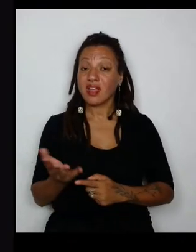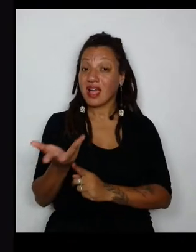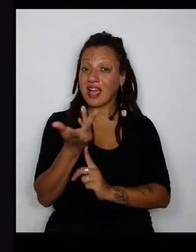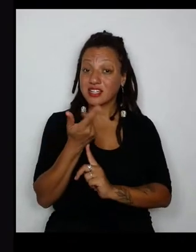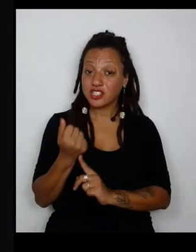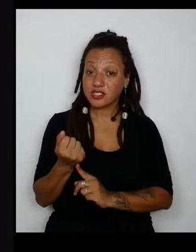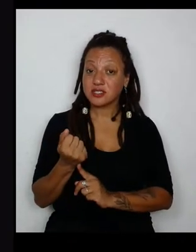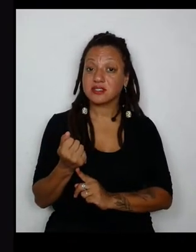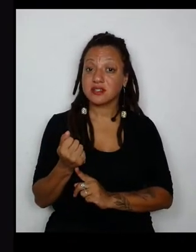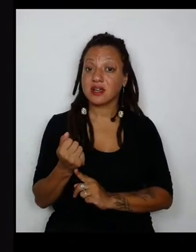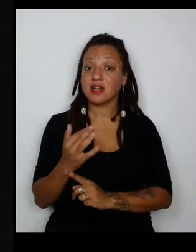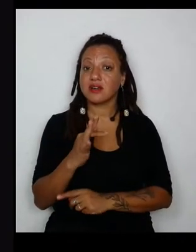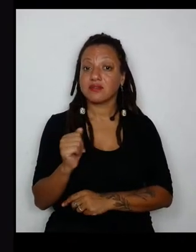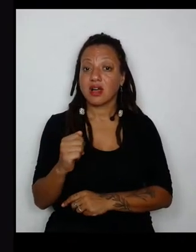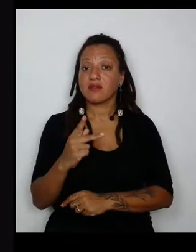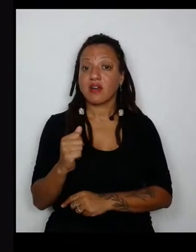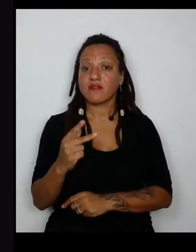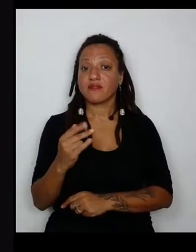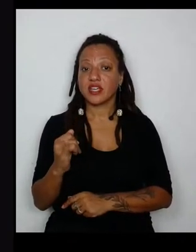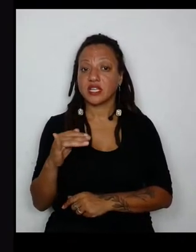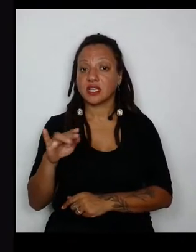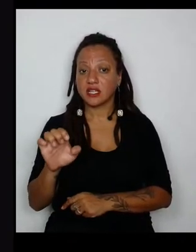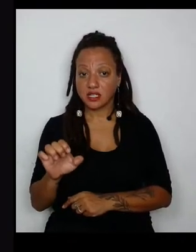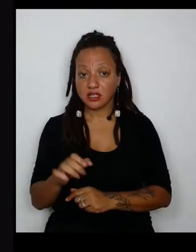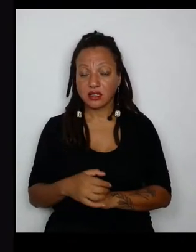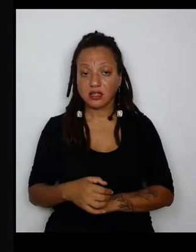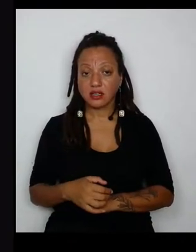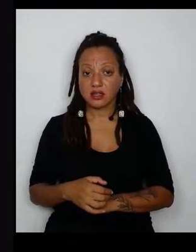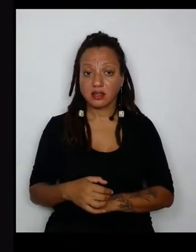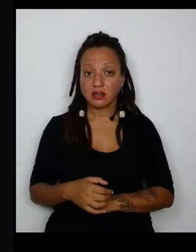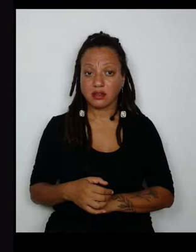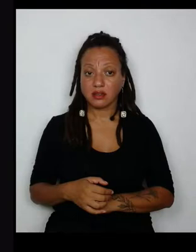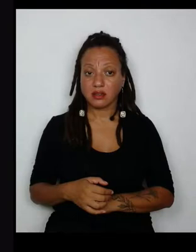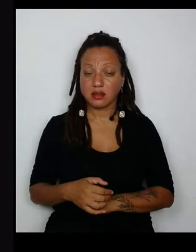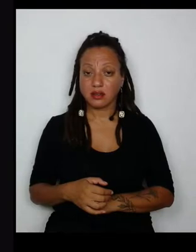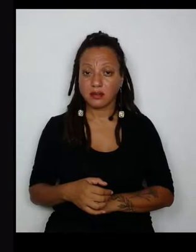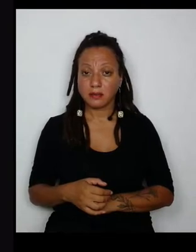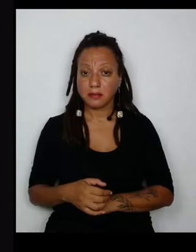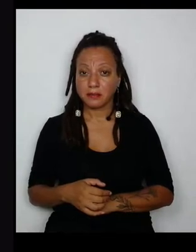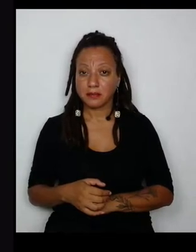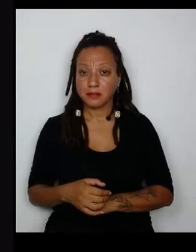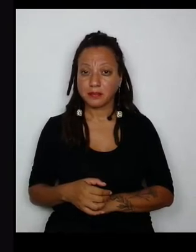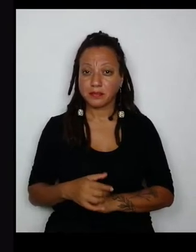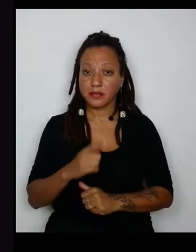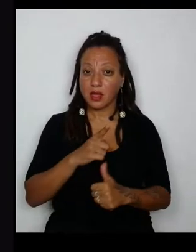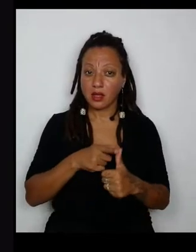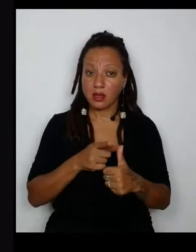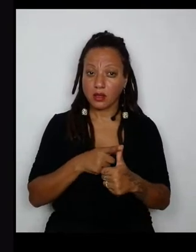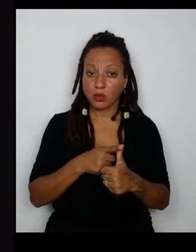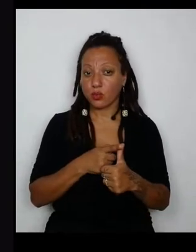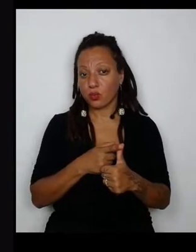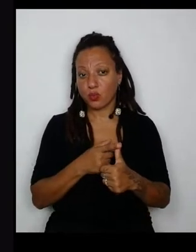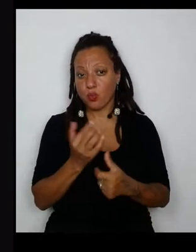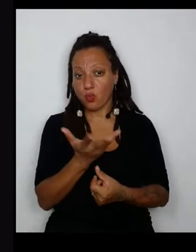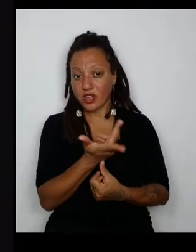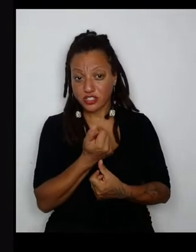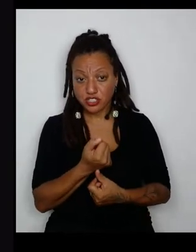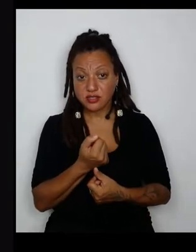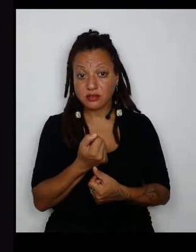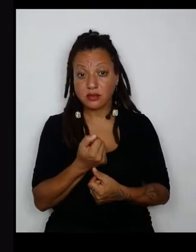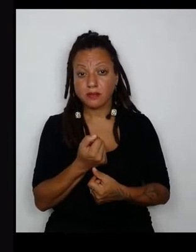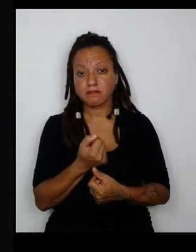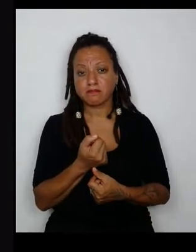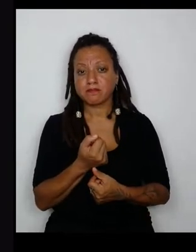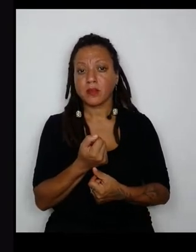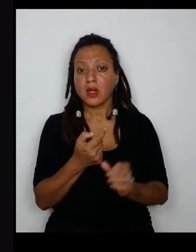mcmullen his practice is very research based and identifies the mahu figure and gogan's work after